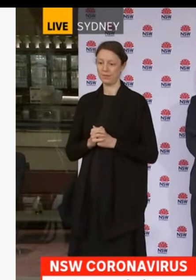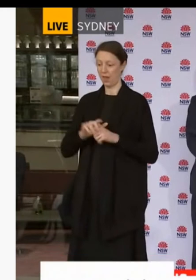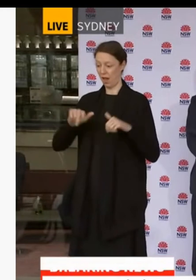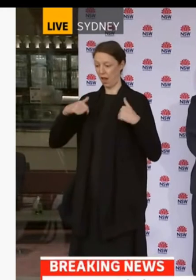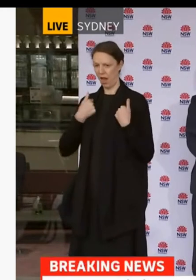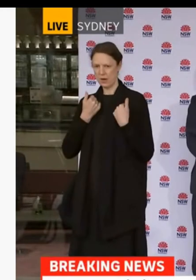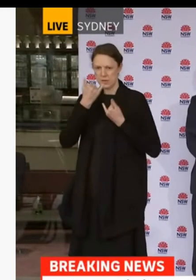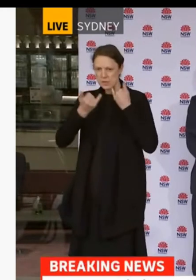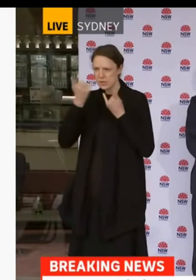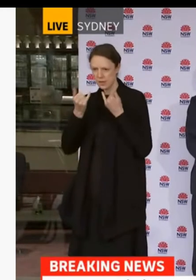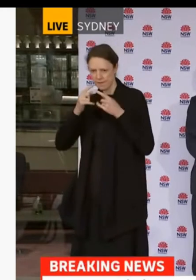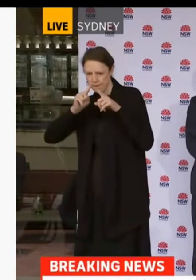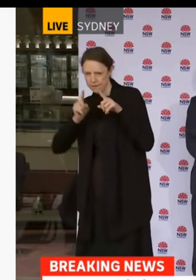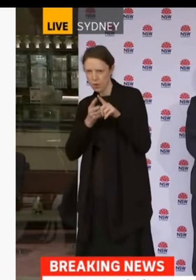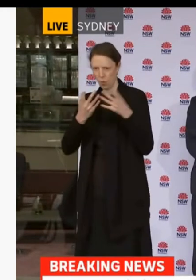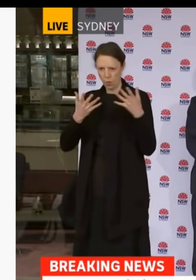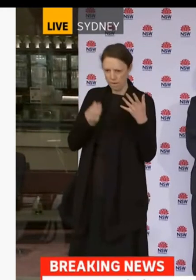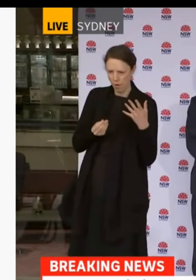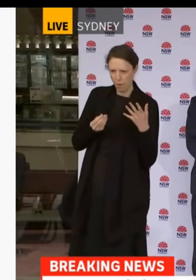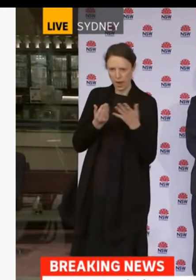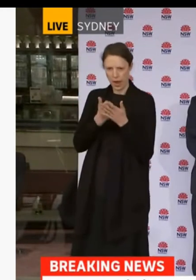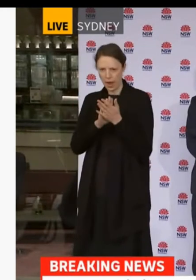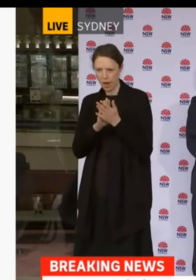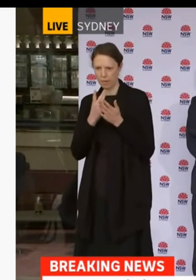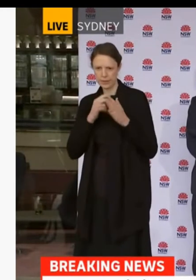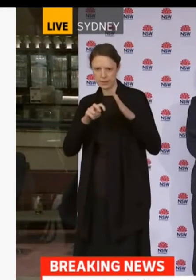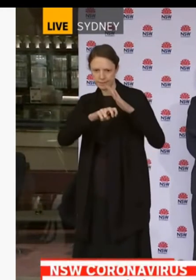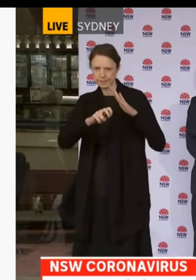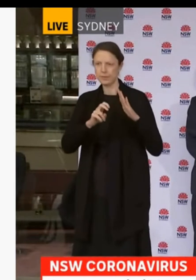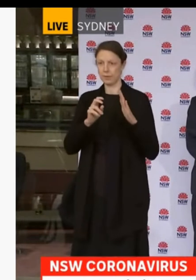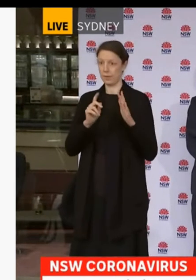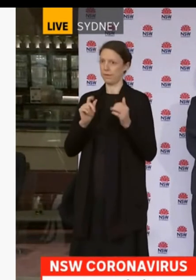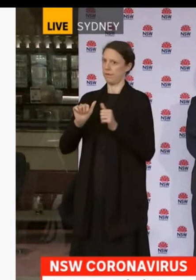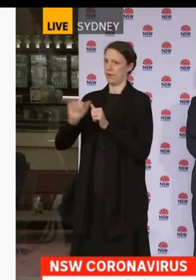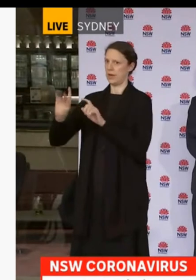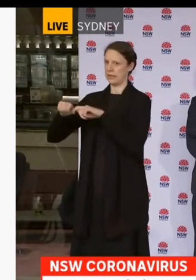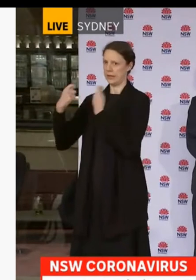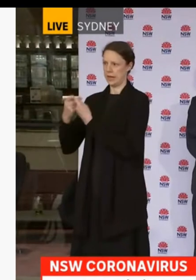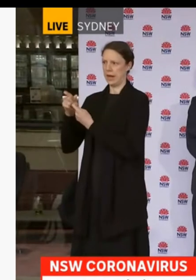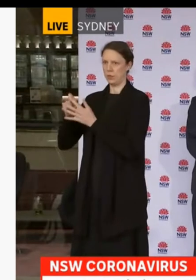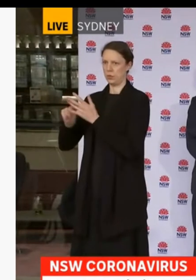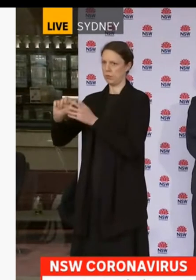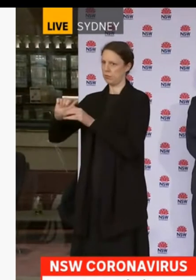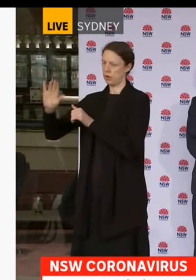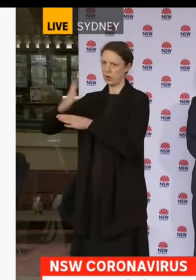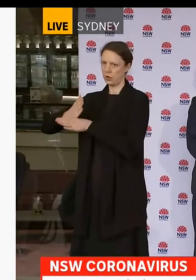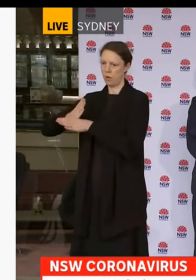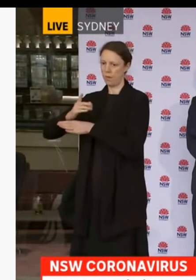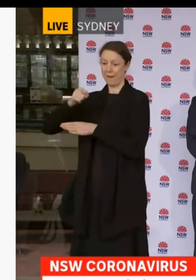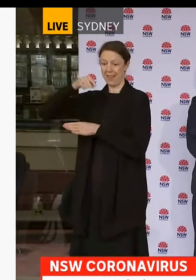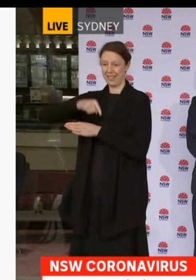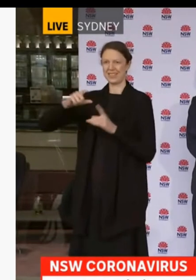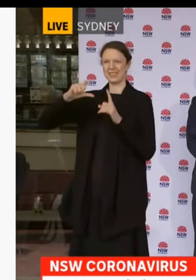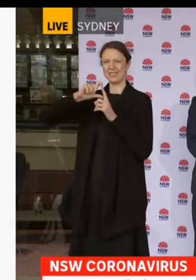the virus we haven't seen before, the contagious nature of it, the way it's transmitting, and that's why we're deeply grateful that everybody